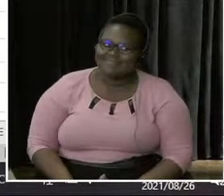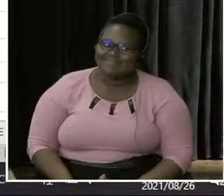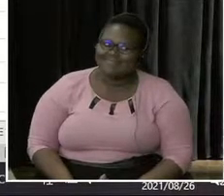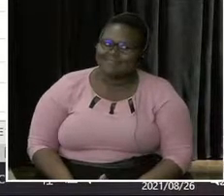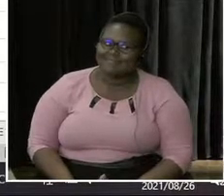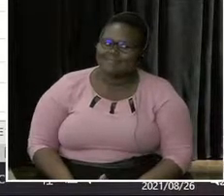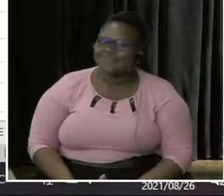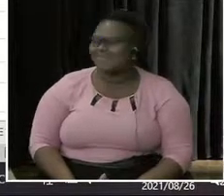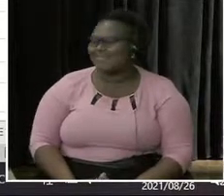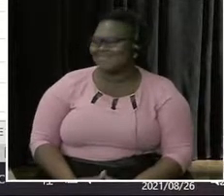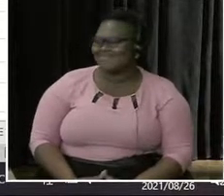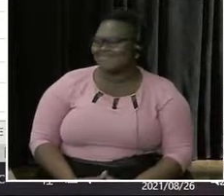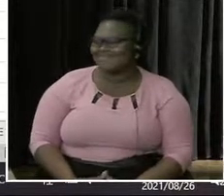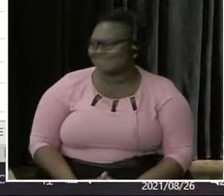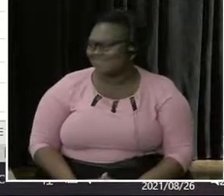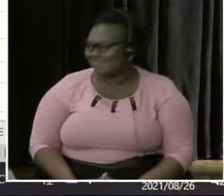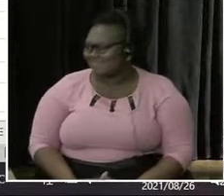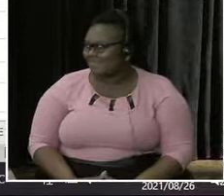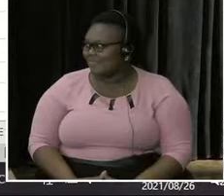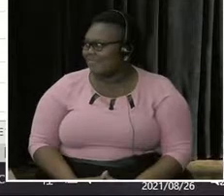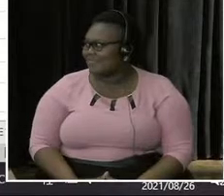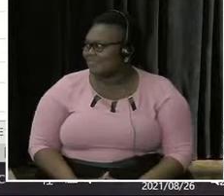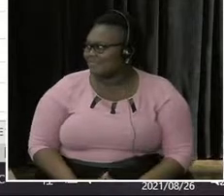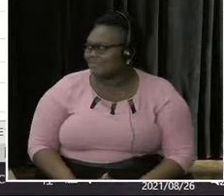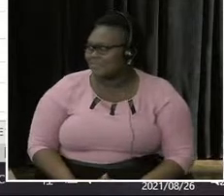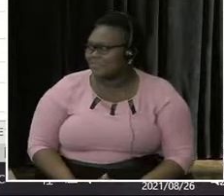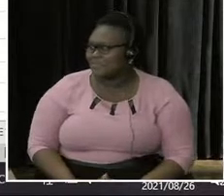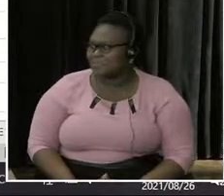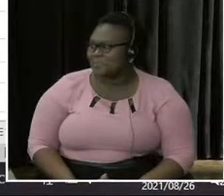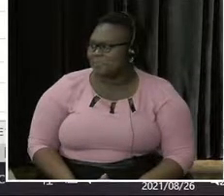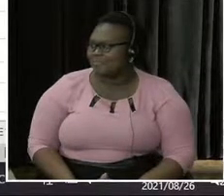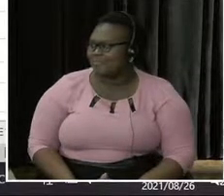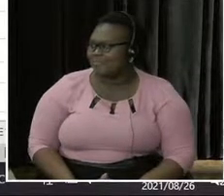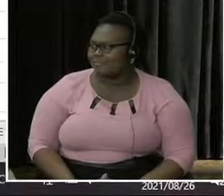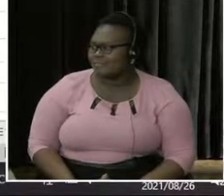Mkhuzeni phela nangu councillor sebongamaflower council.